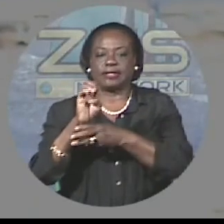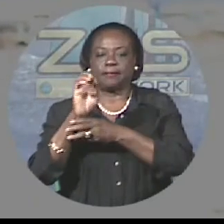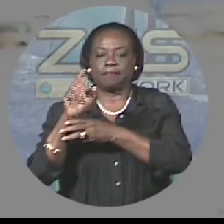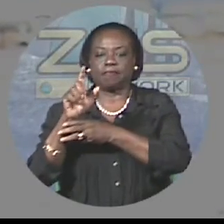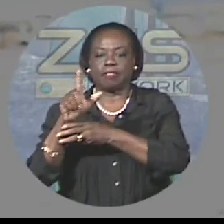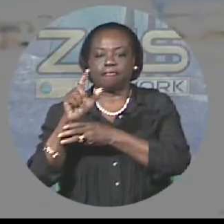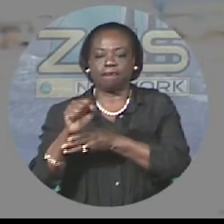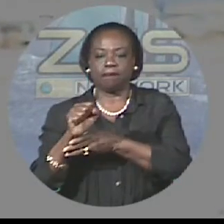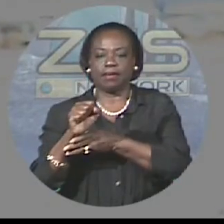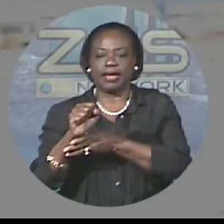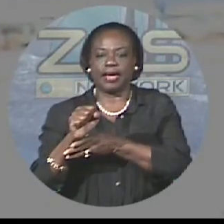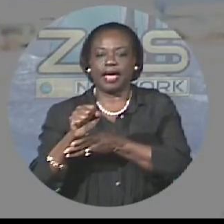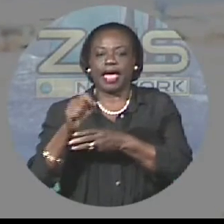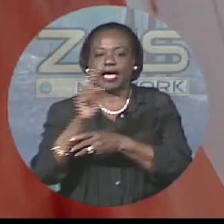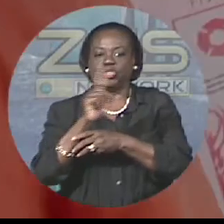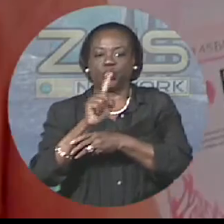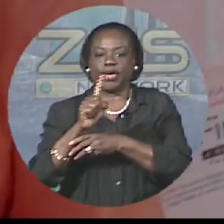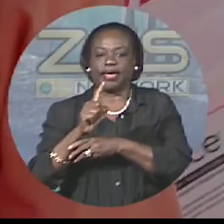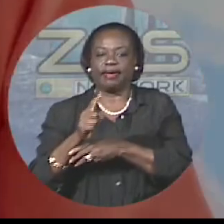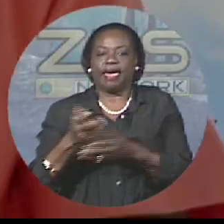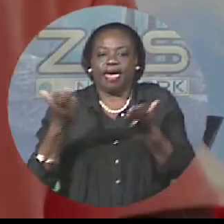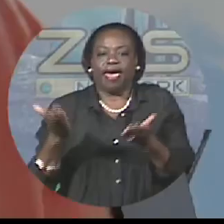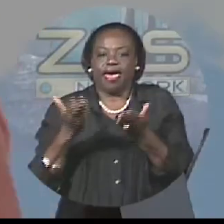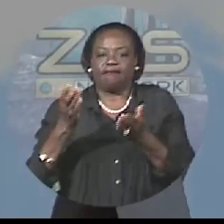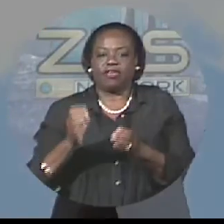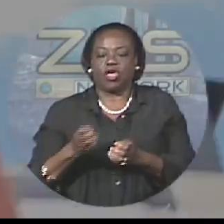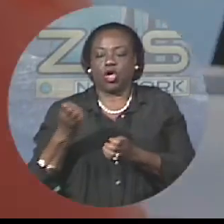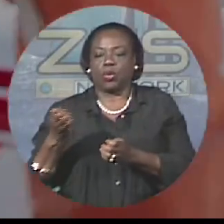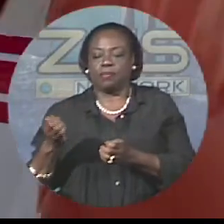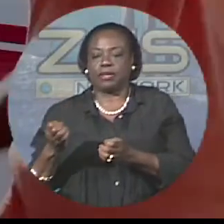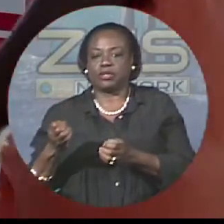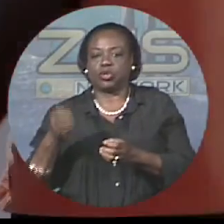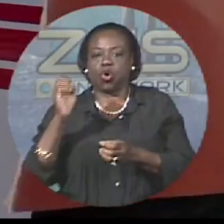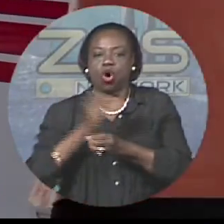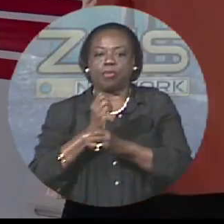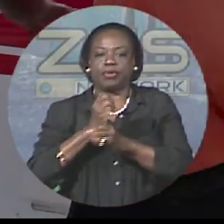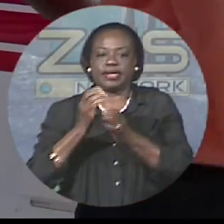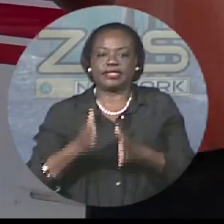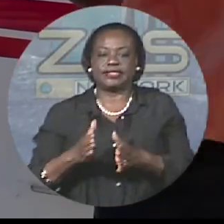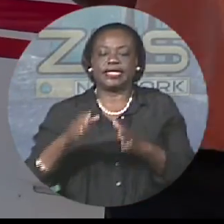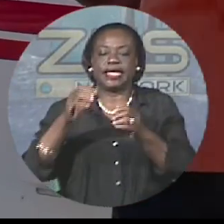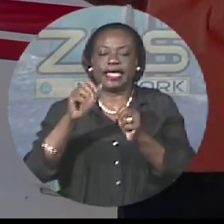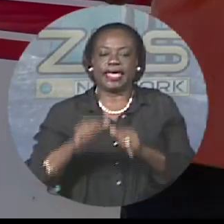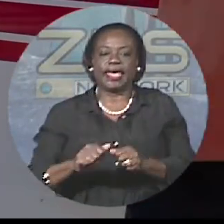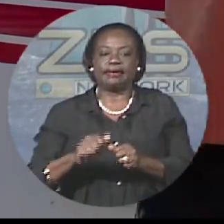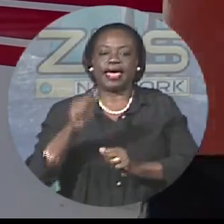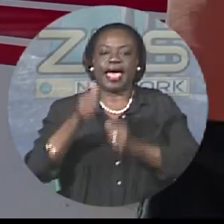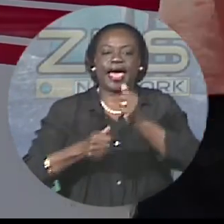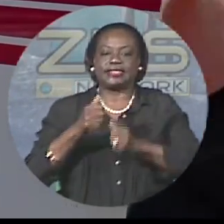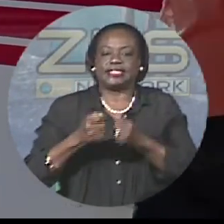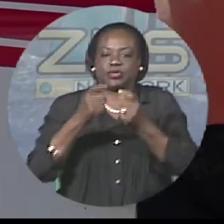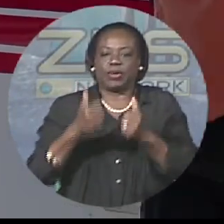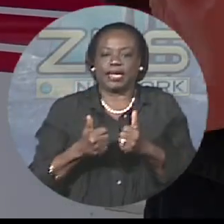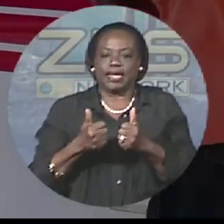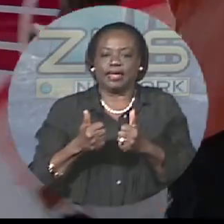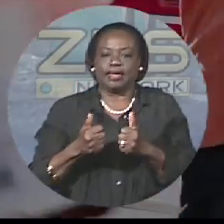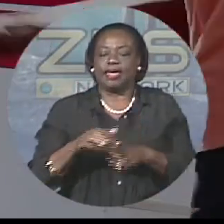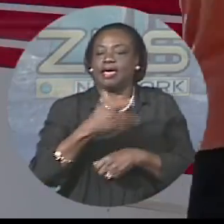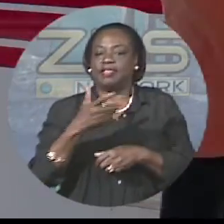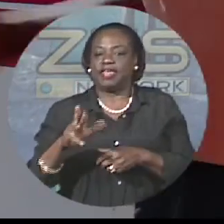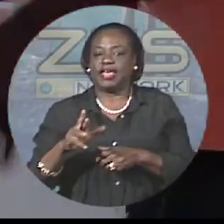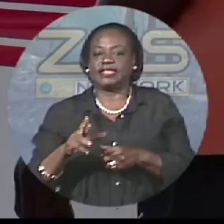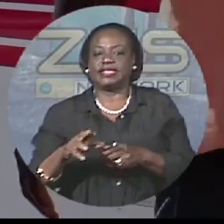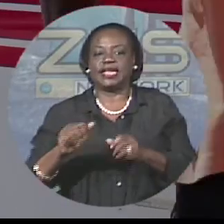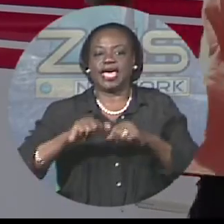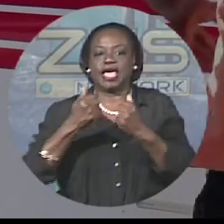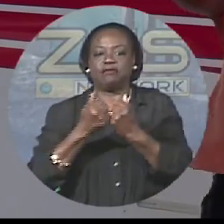heavy equipment operators can access safely. There is now an area that is under fire that I would be putting heavy